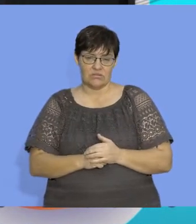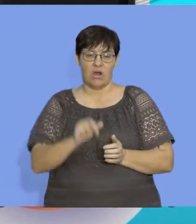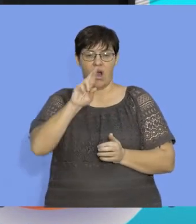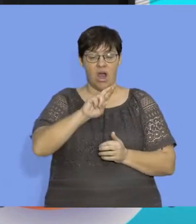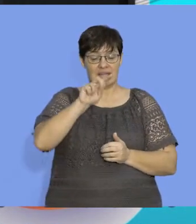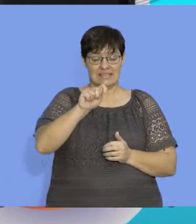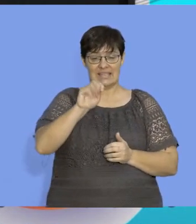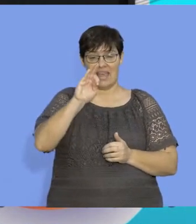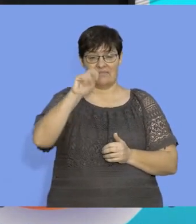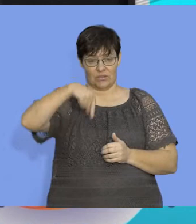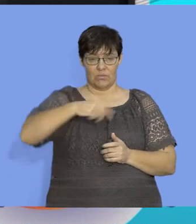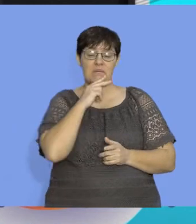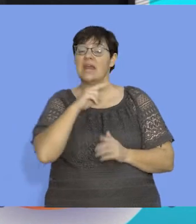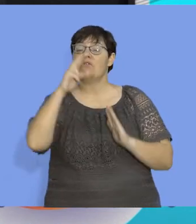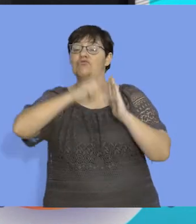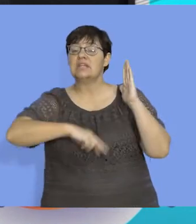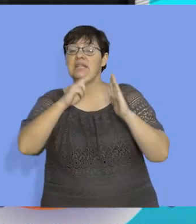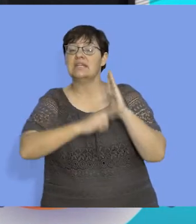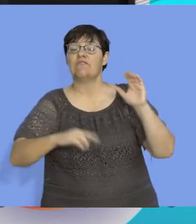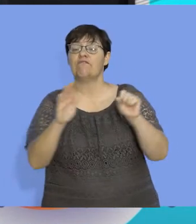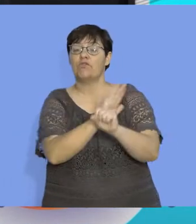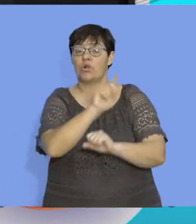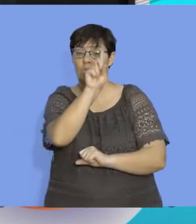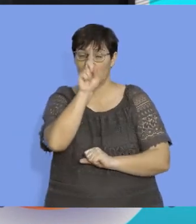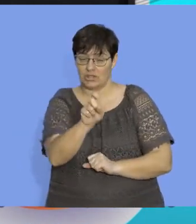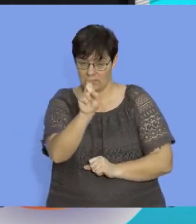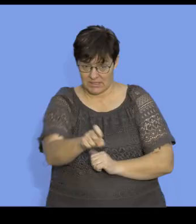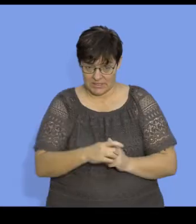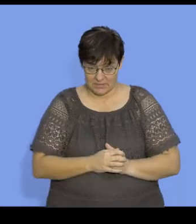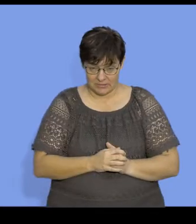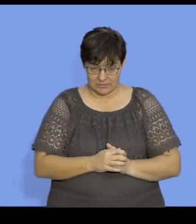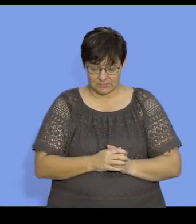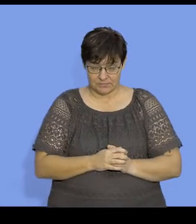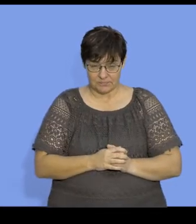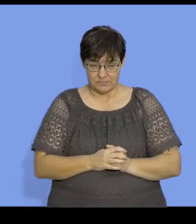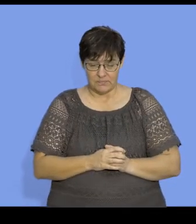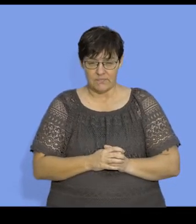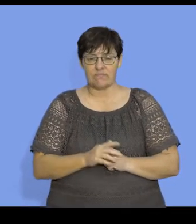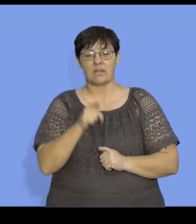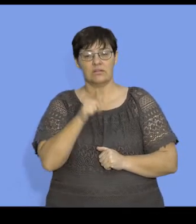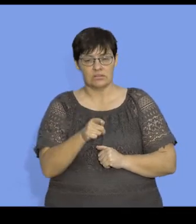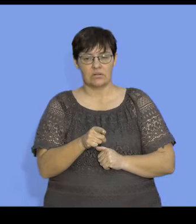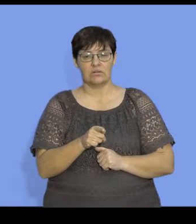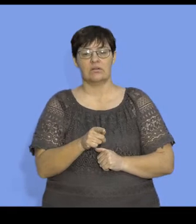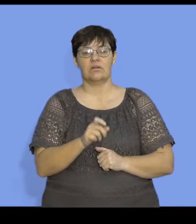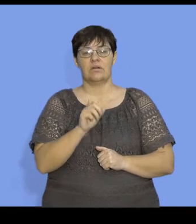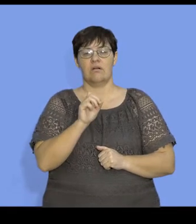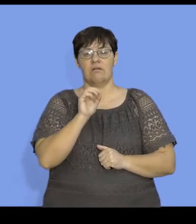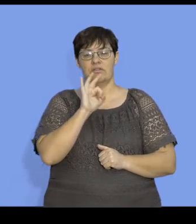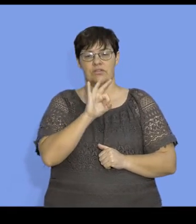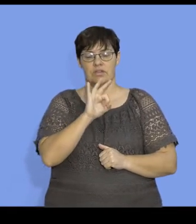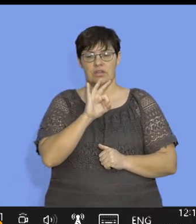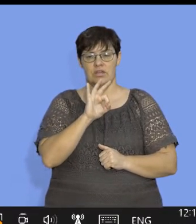RTFQ, read the full question. Right, okay, so there we have it, 38,400.